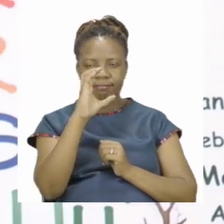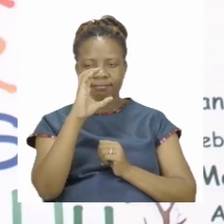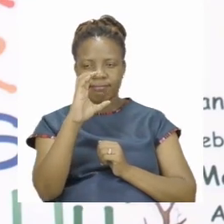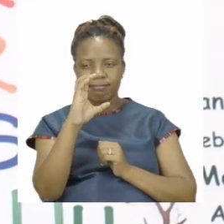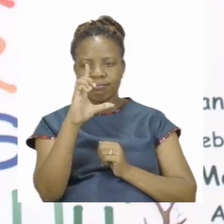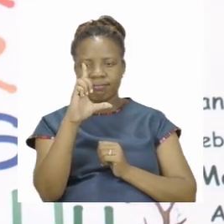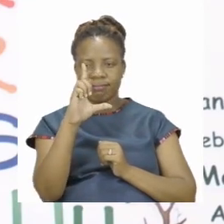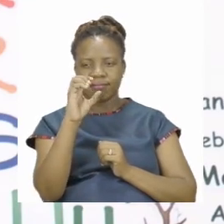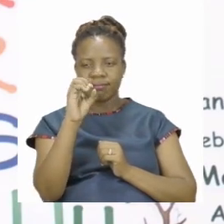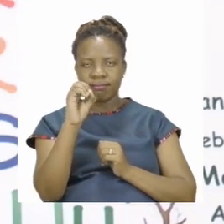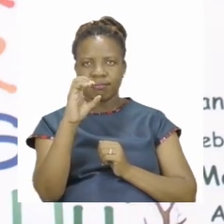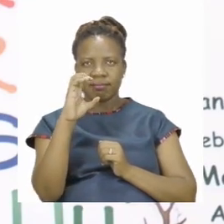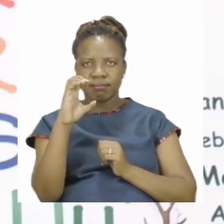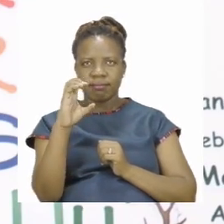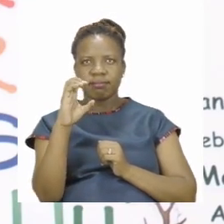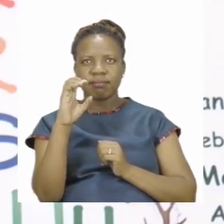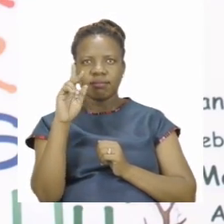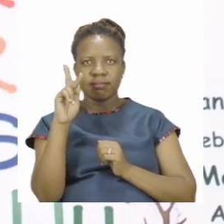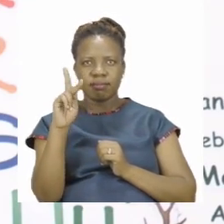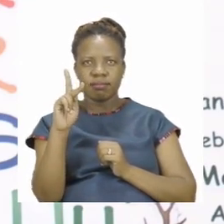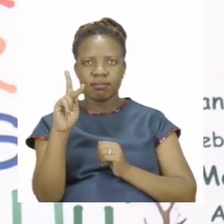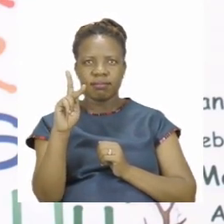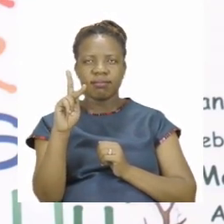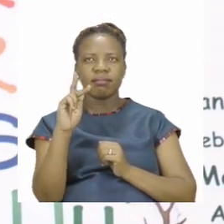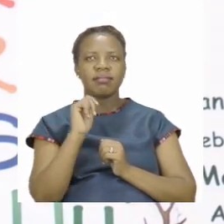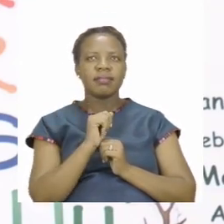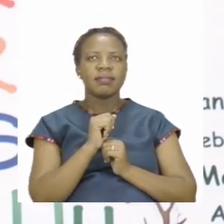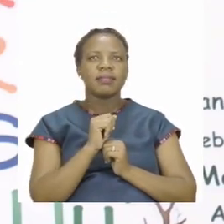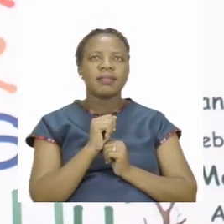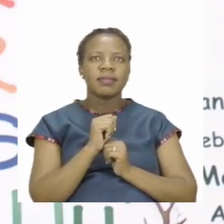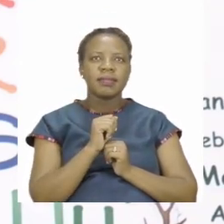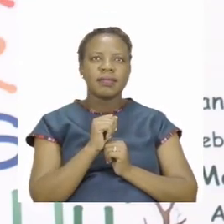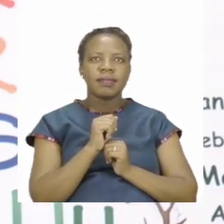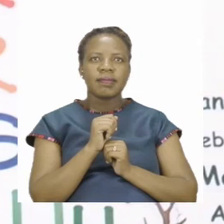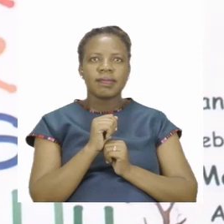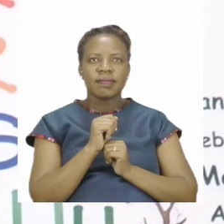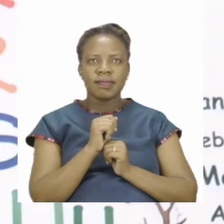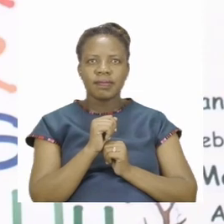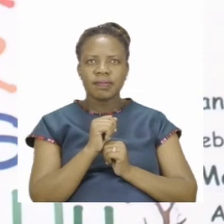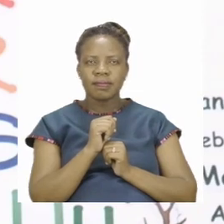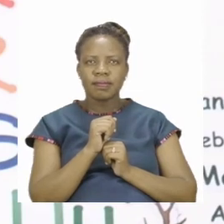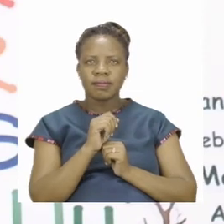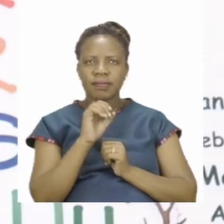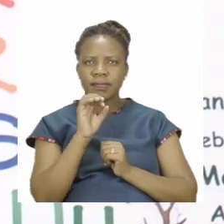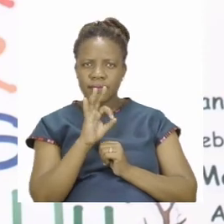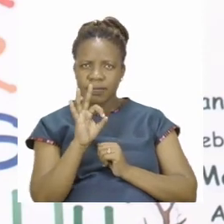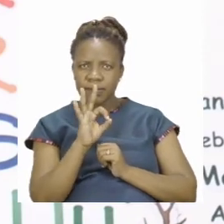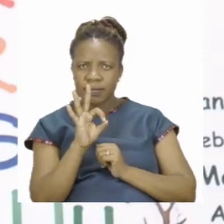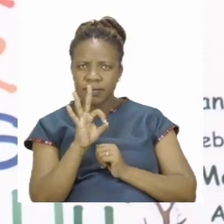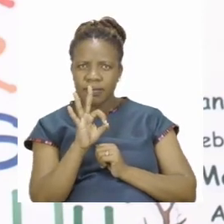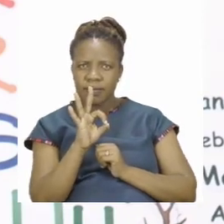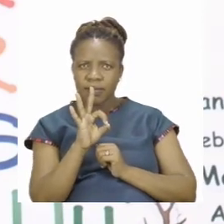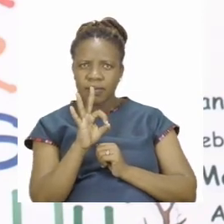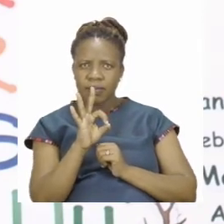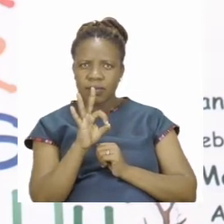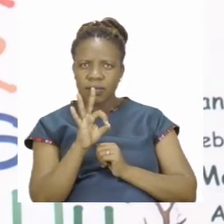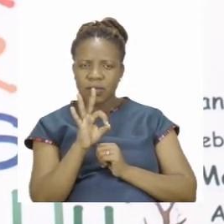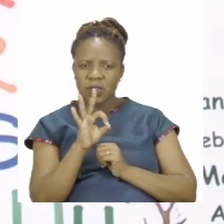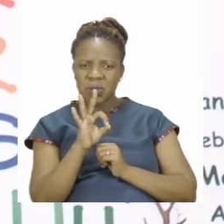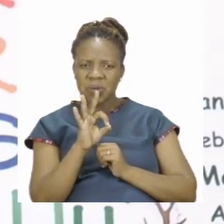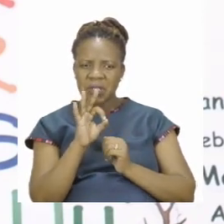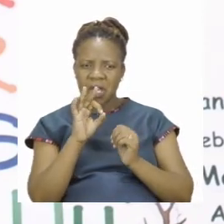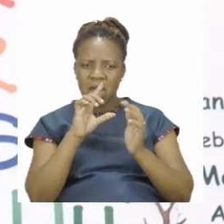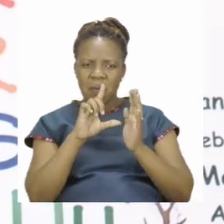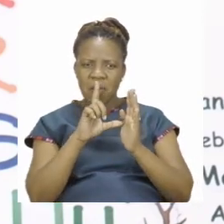O and C, 4 o'clock. The next clock that we have has the minute hand pointing